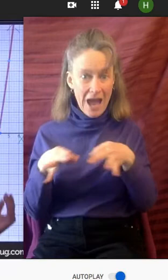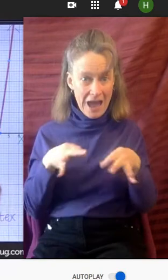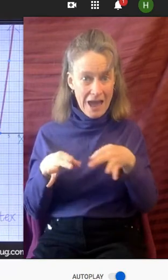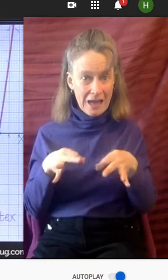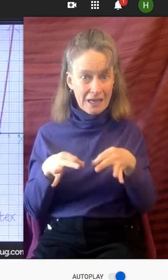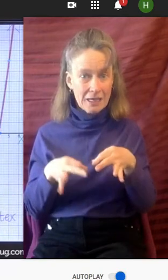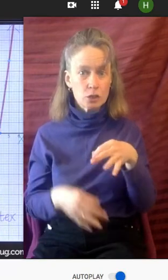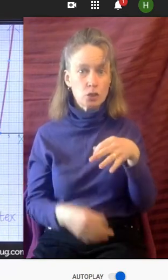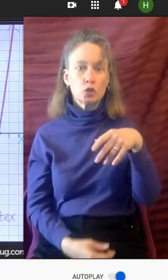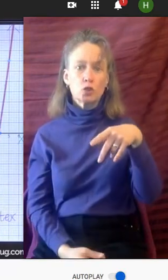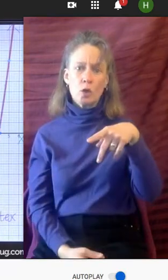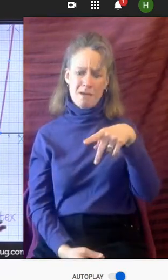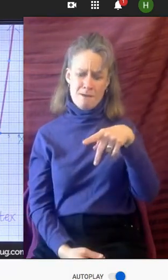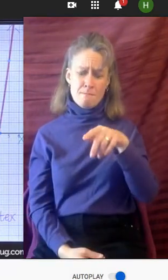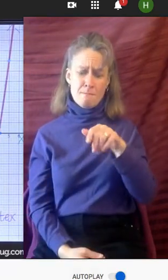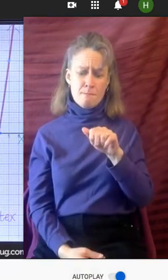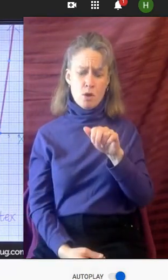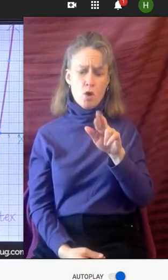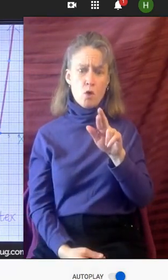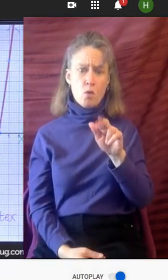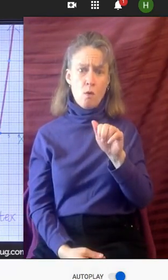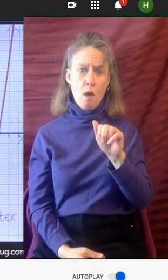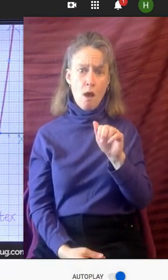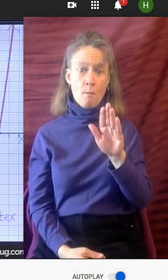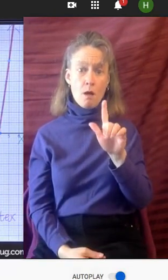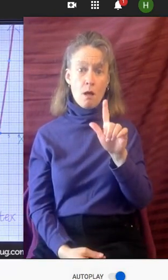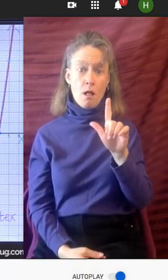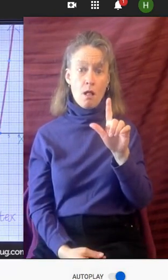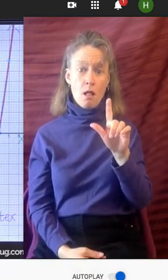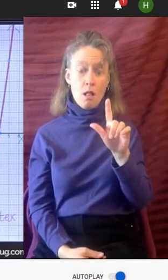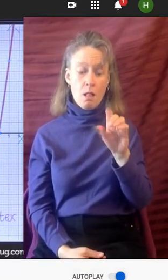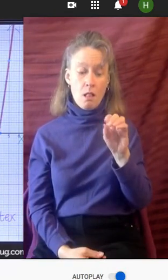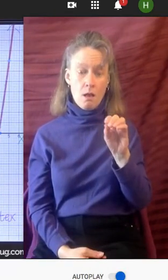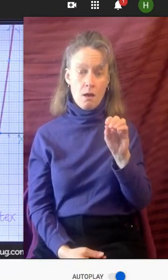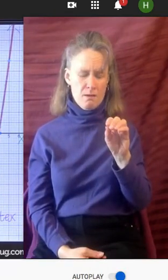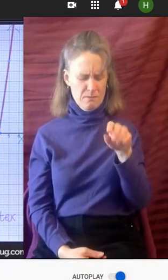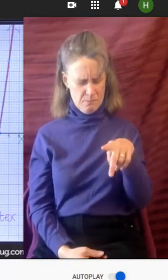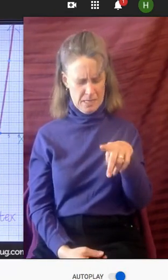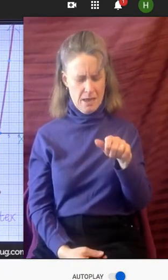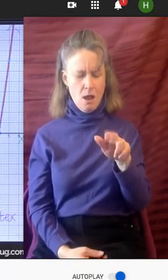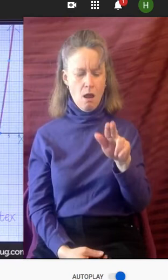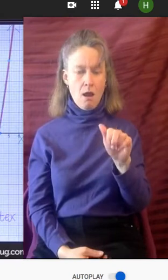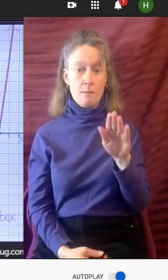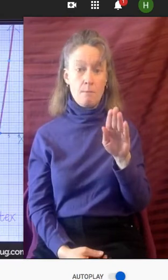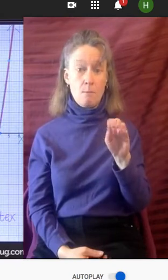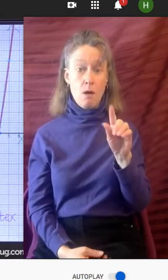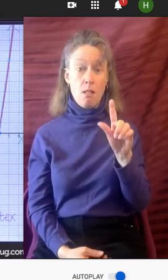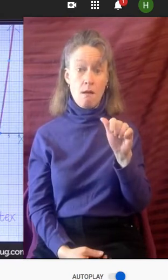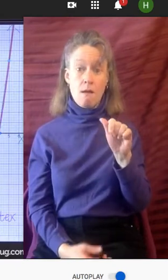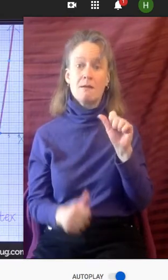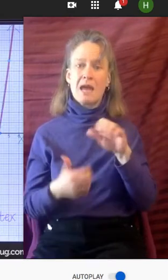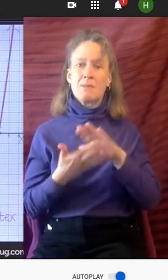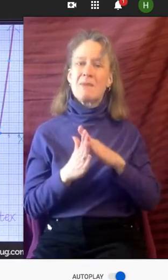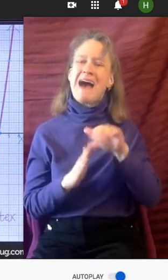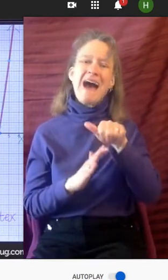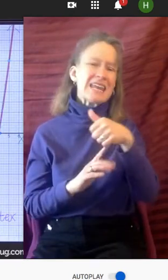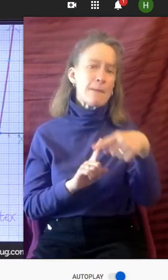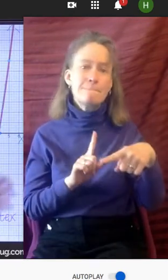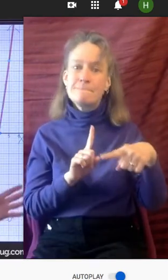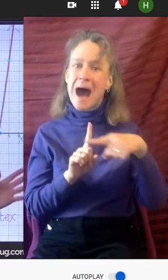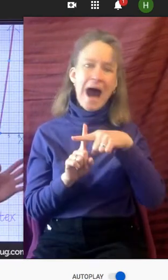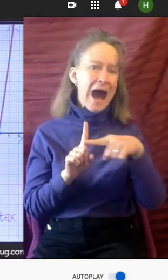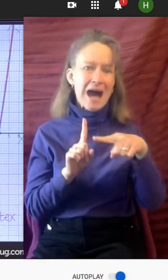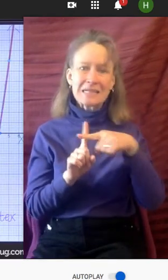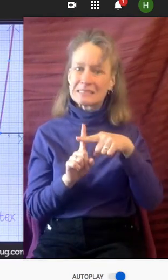can take on any positive values for x, whether they are integers, whether they are decimal numbers. Parabola can take on